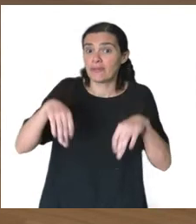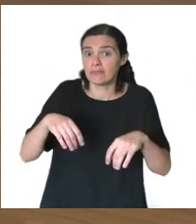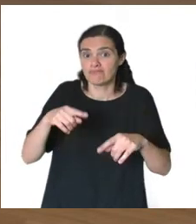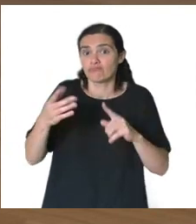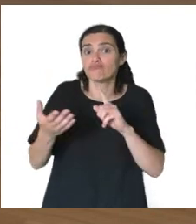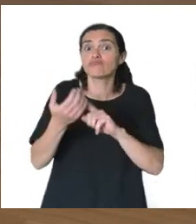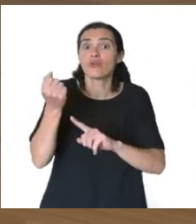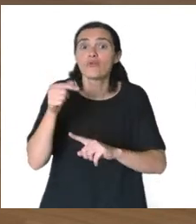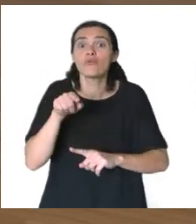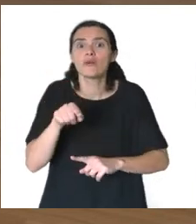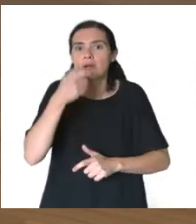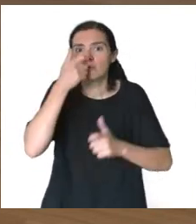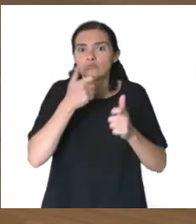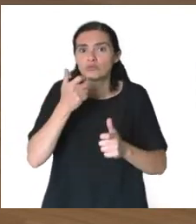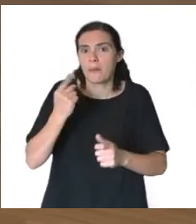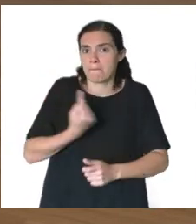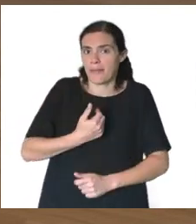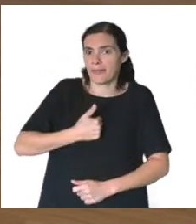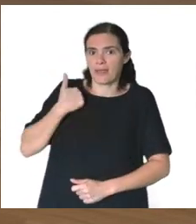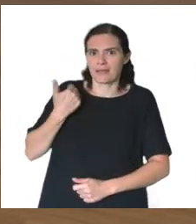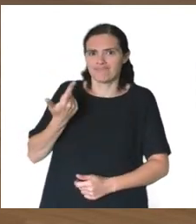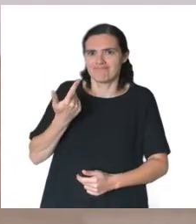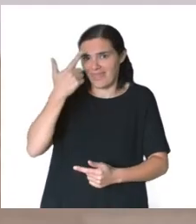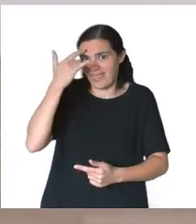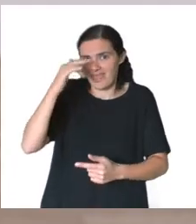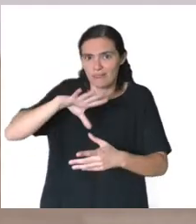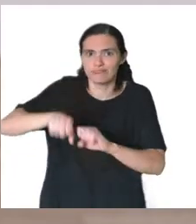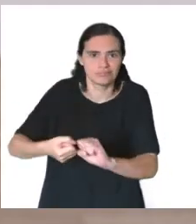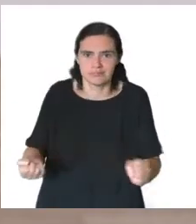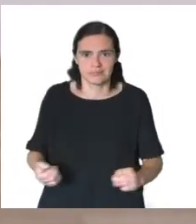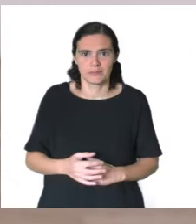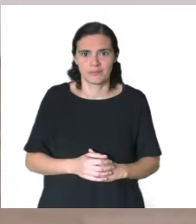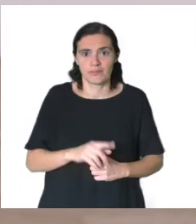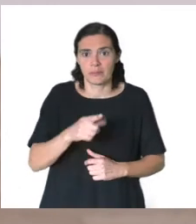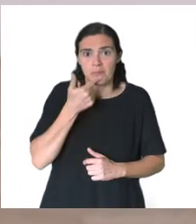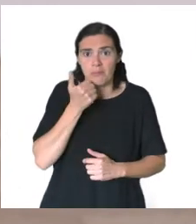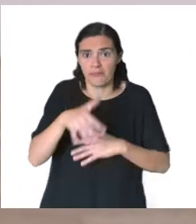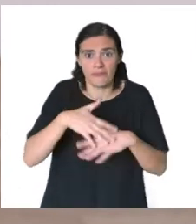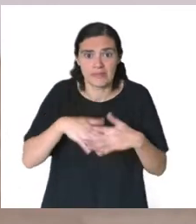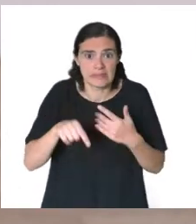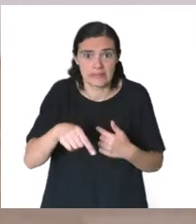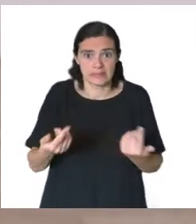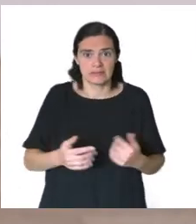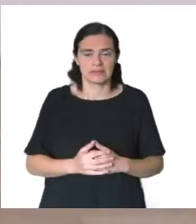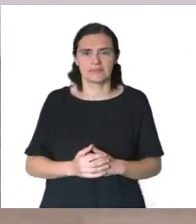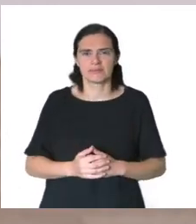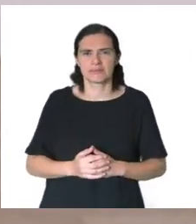finality, on a goal that one needs to win, is destroyed. You can apply